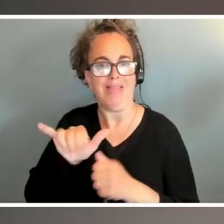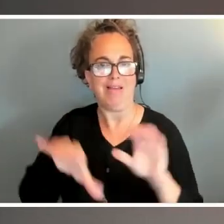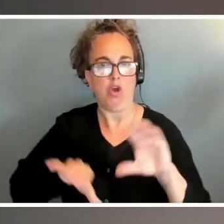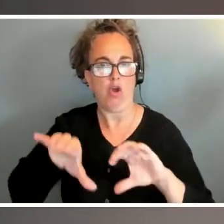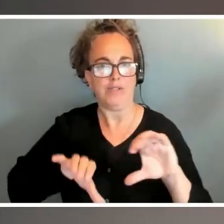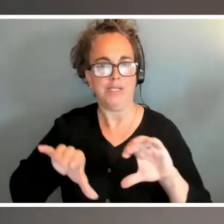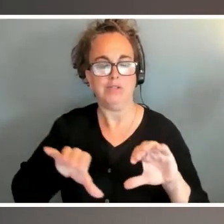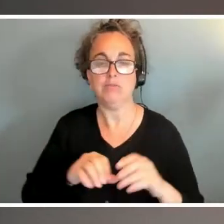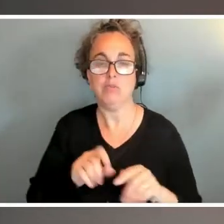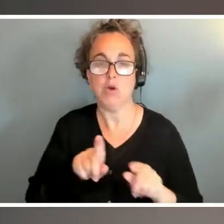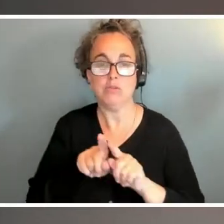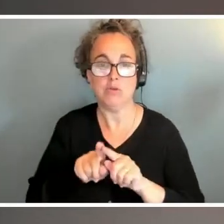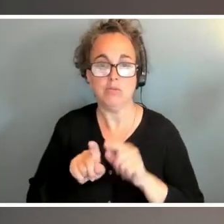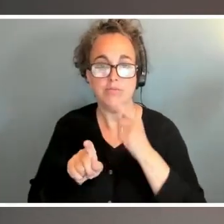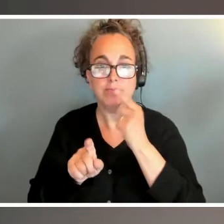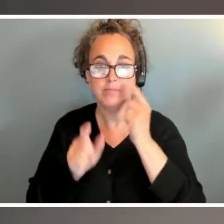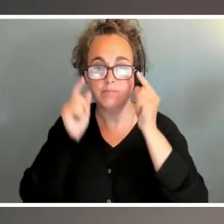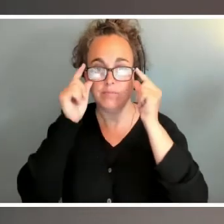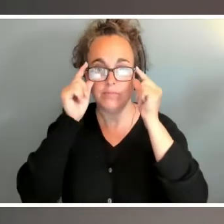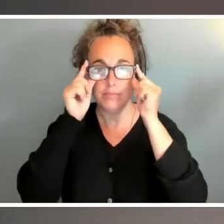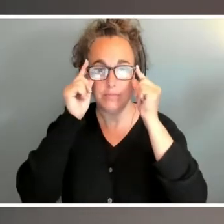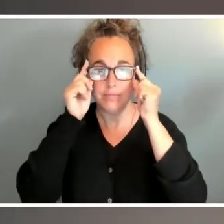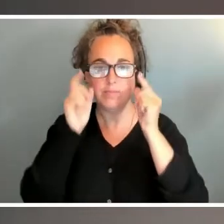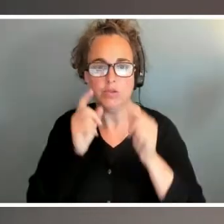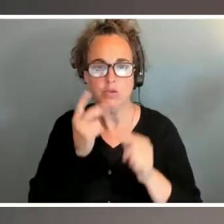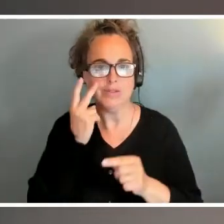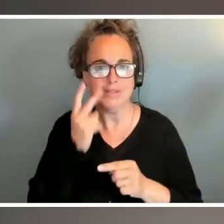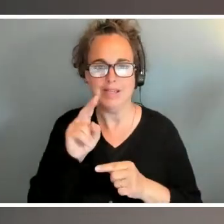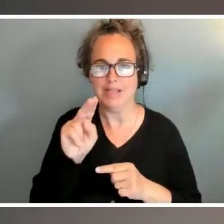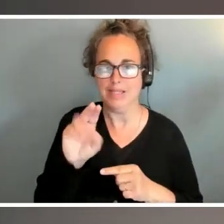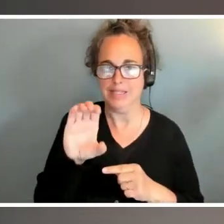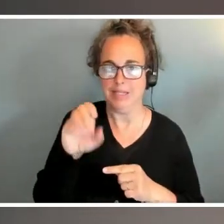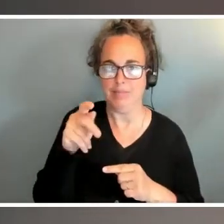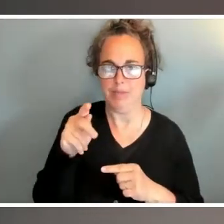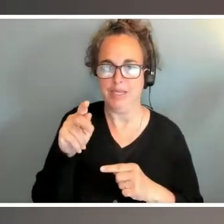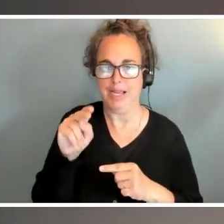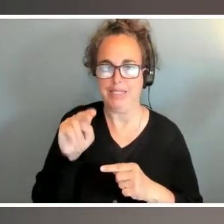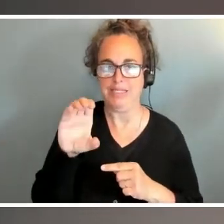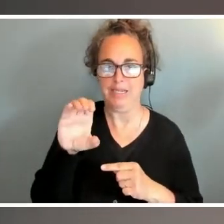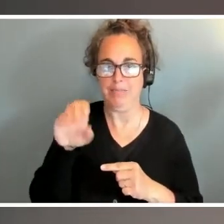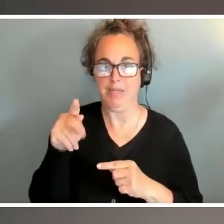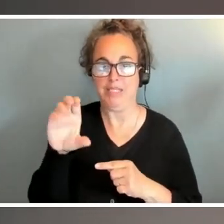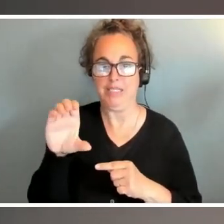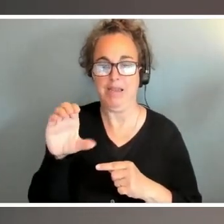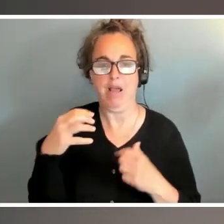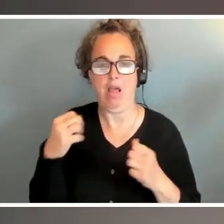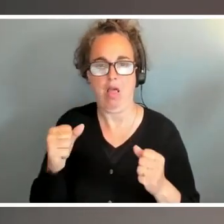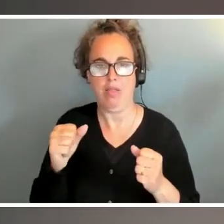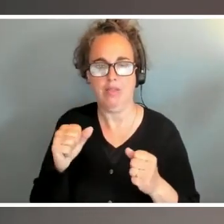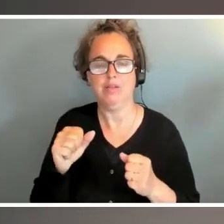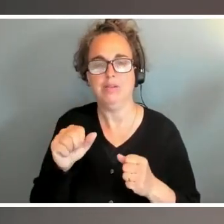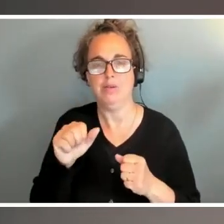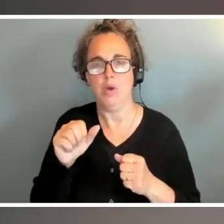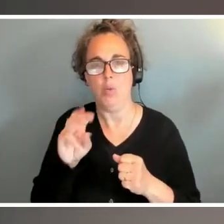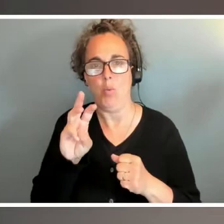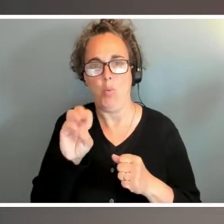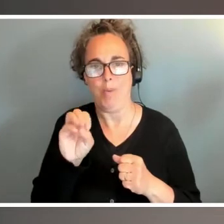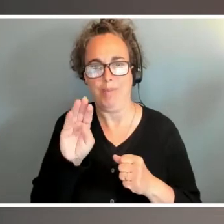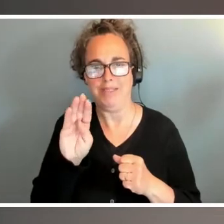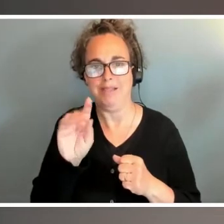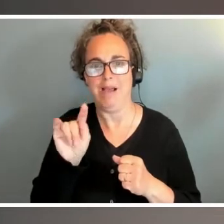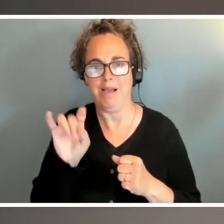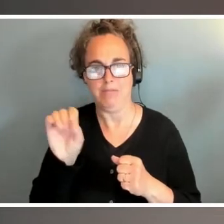information and resources on the event website, ncpchealthequitysummit.com, And you will also use this website to join